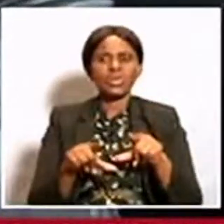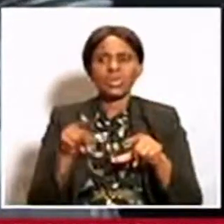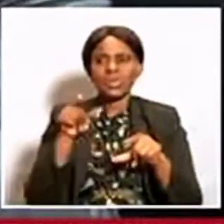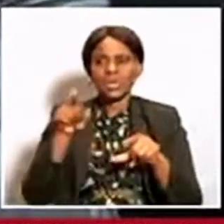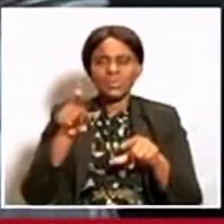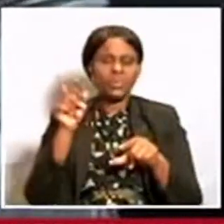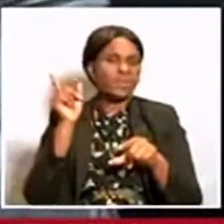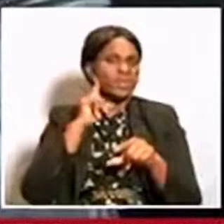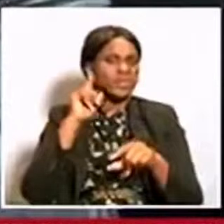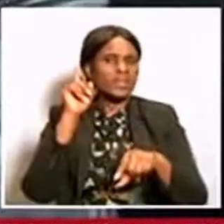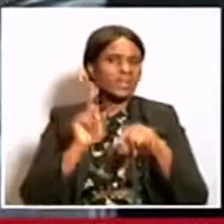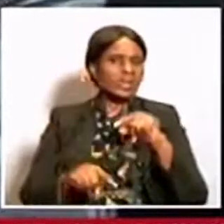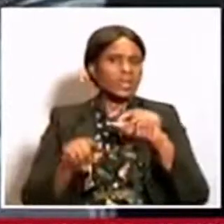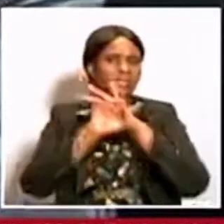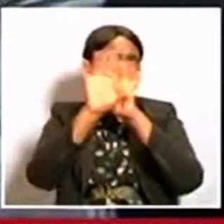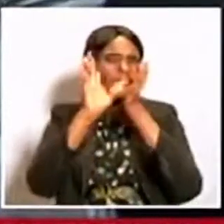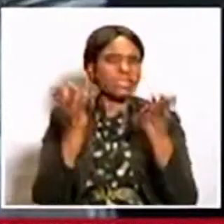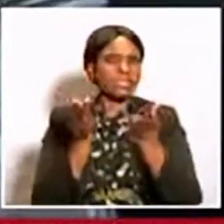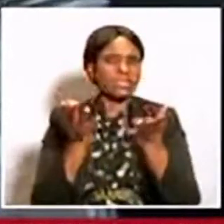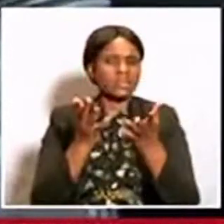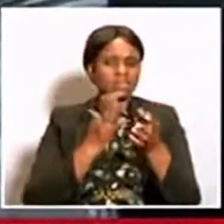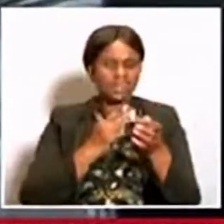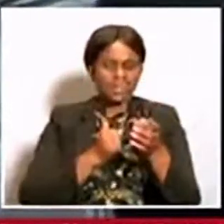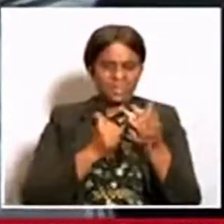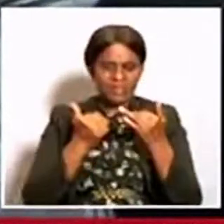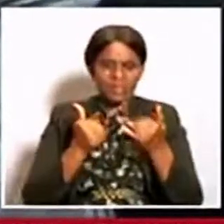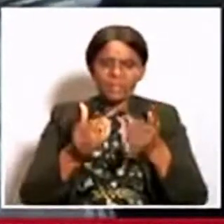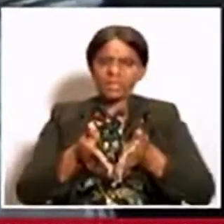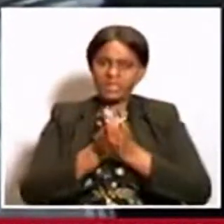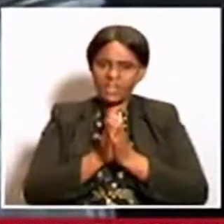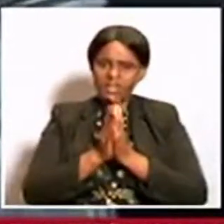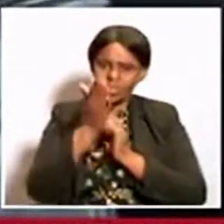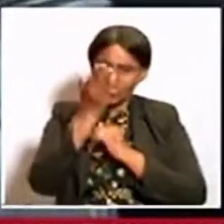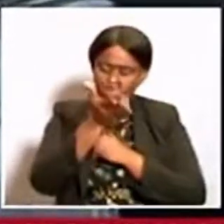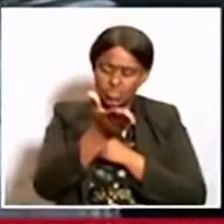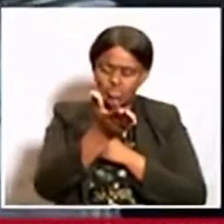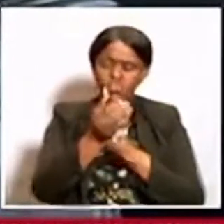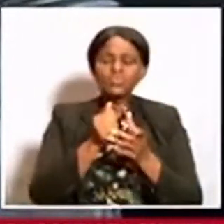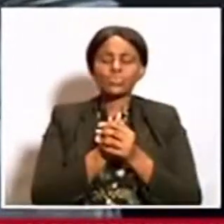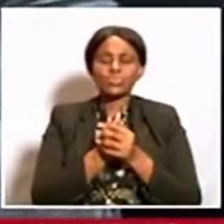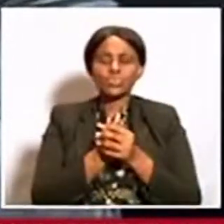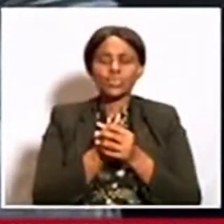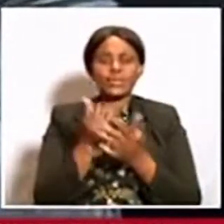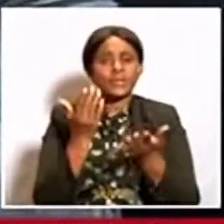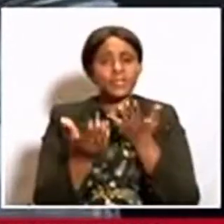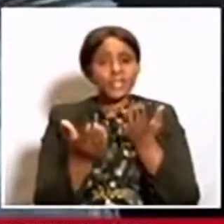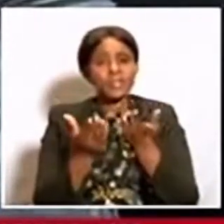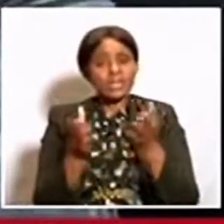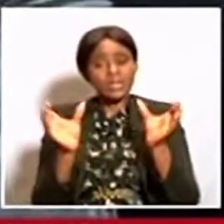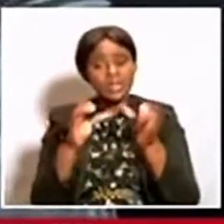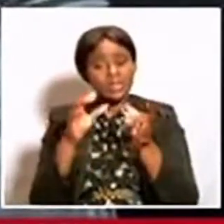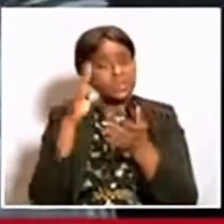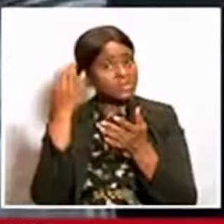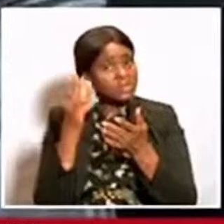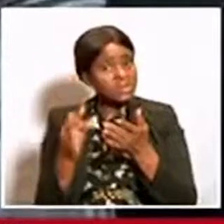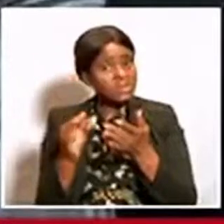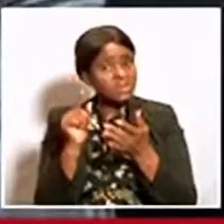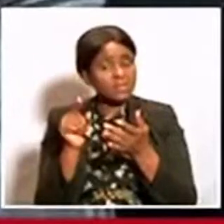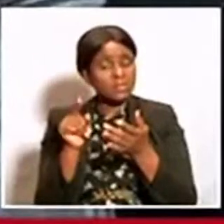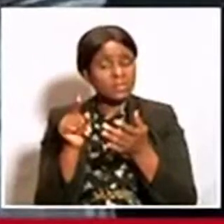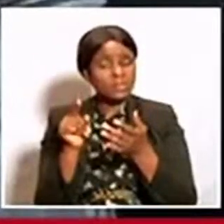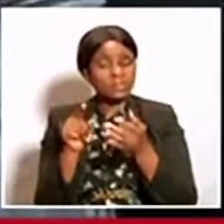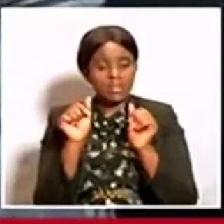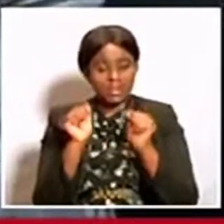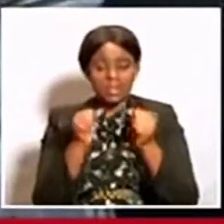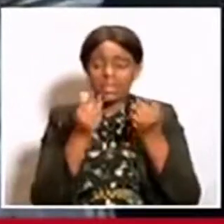them. So I wish to appeal to you that maybe the Council Secretary